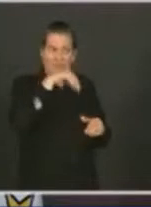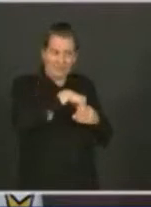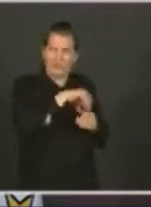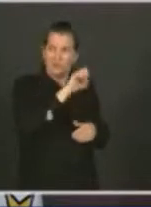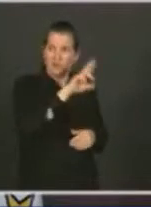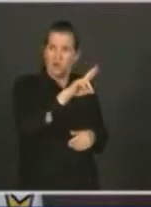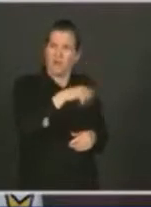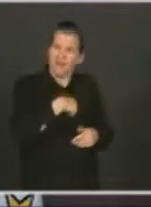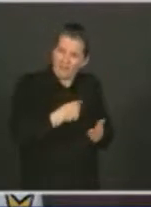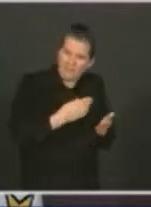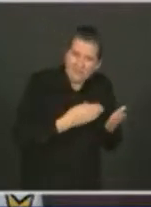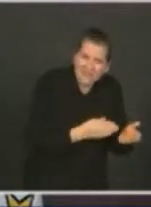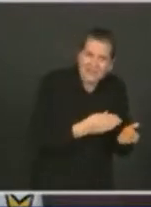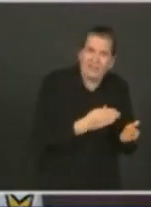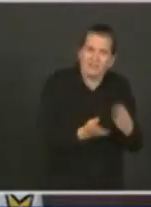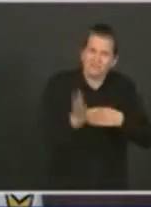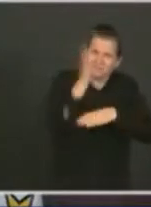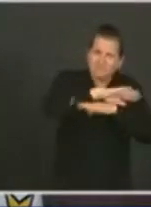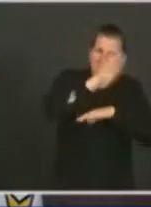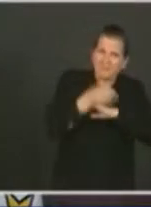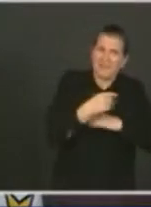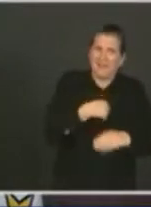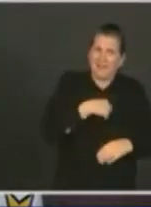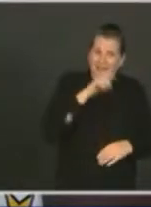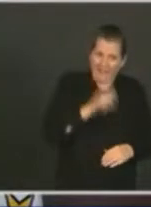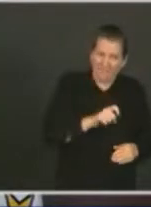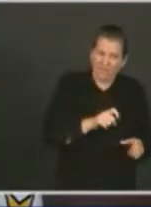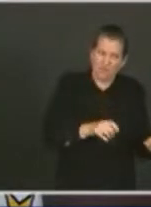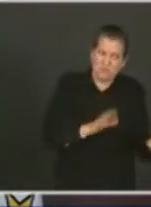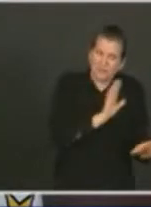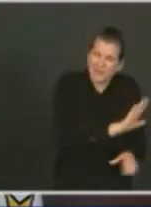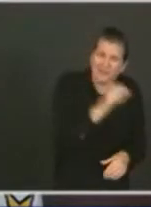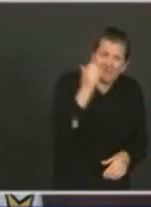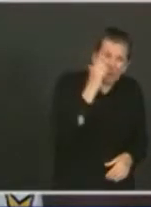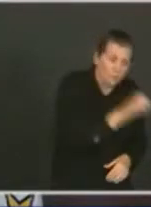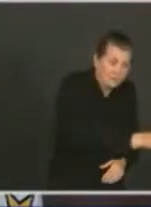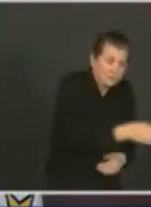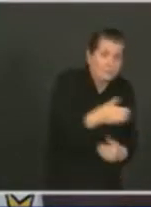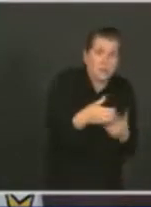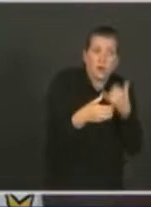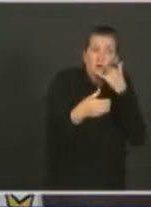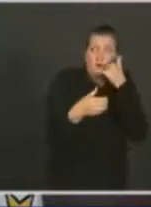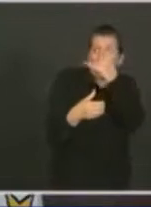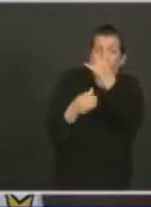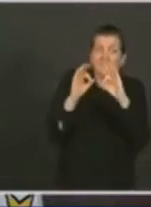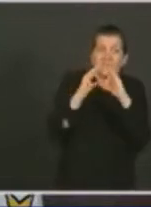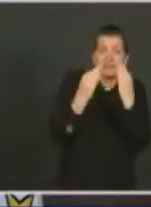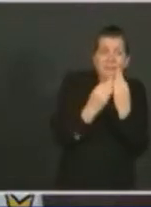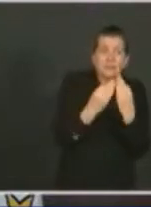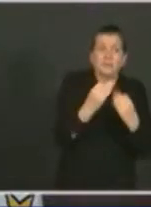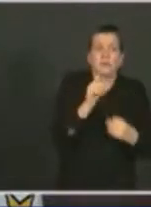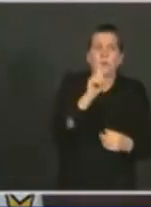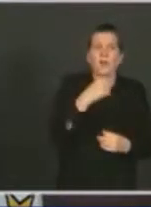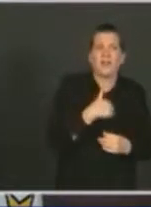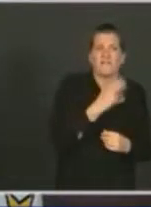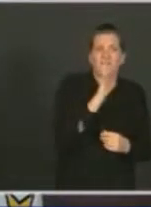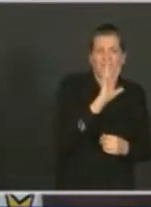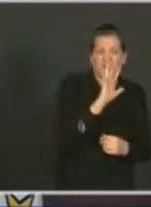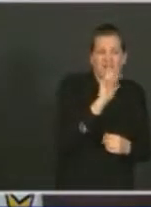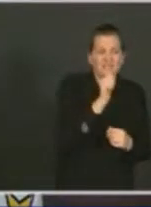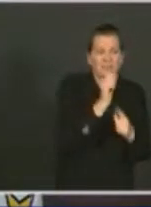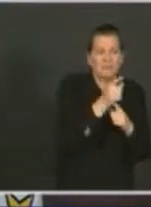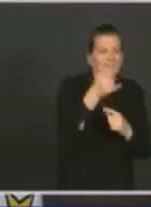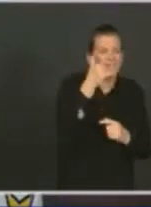phone and say, I think your mom only has a couple more minutes left. Do you want to see her before she dies? And hold your cell phone up in the room. I think if you could live